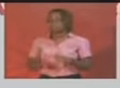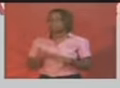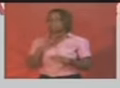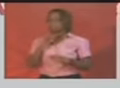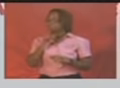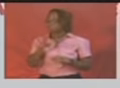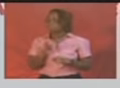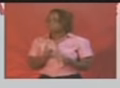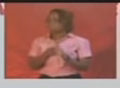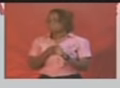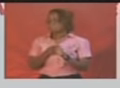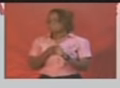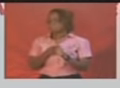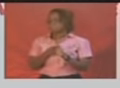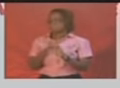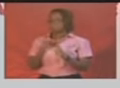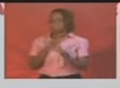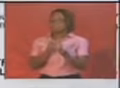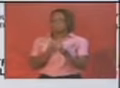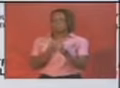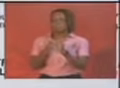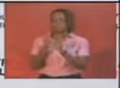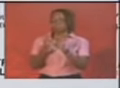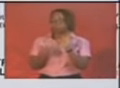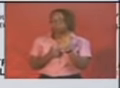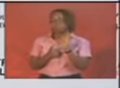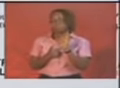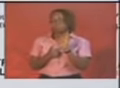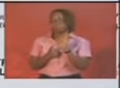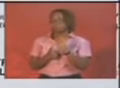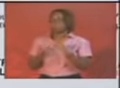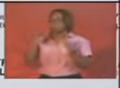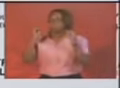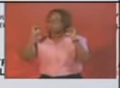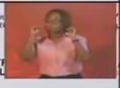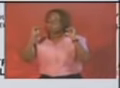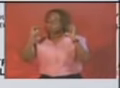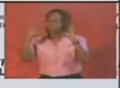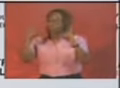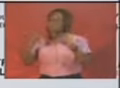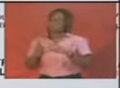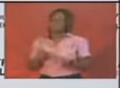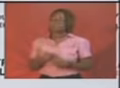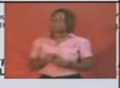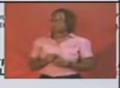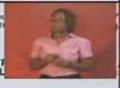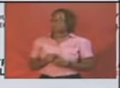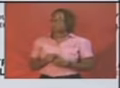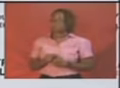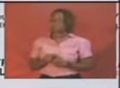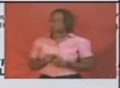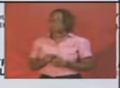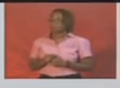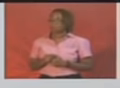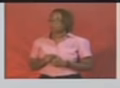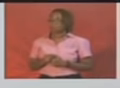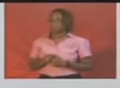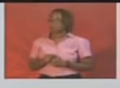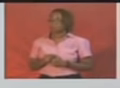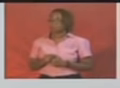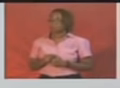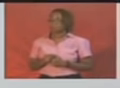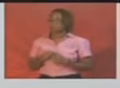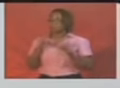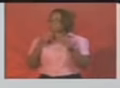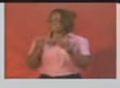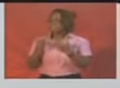of Education. Dr. Sujasingh? Yeah, so thank you for that question. So you'll have